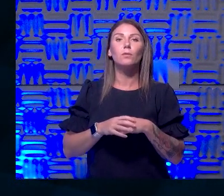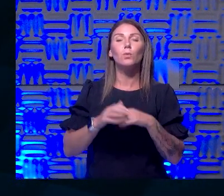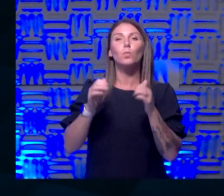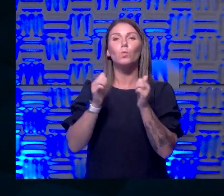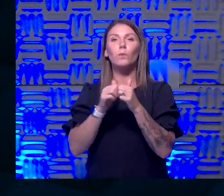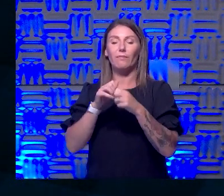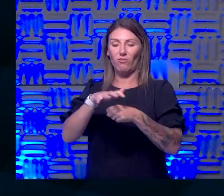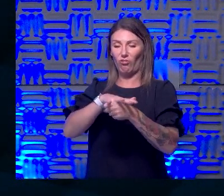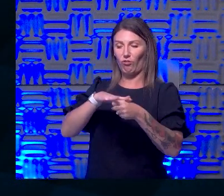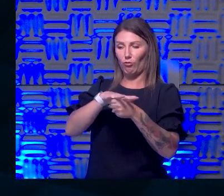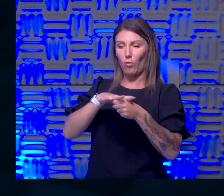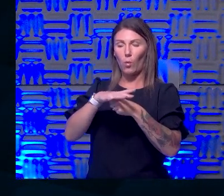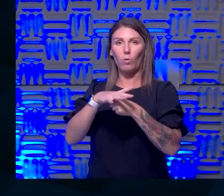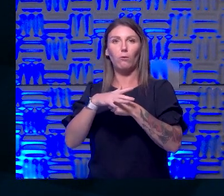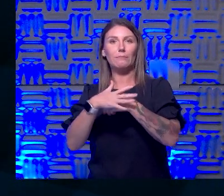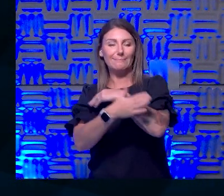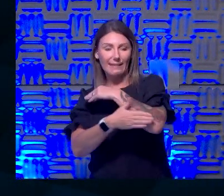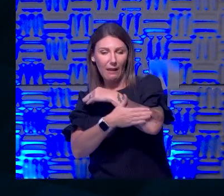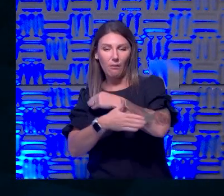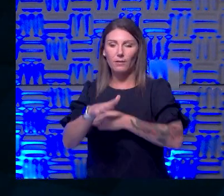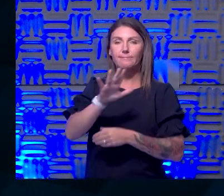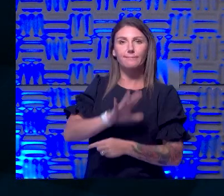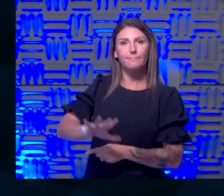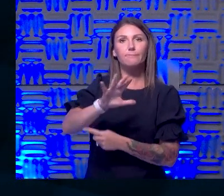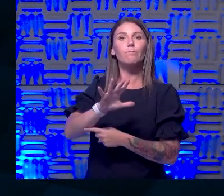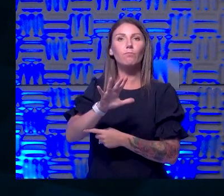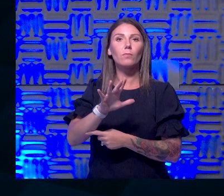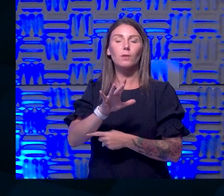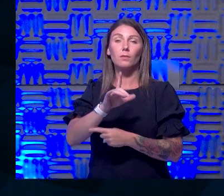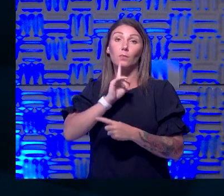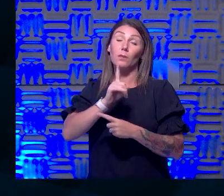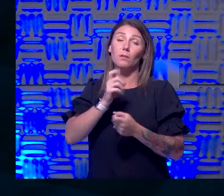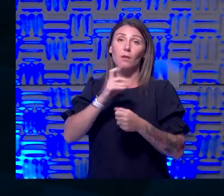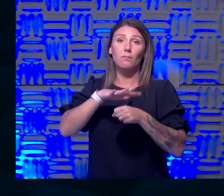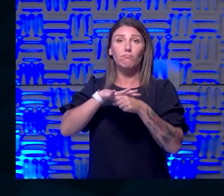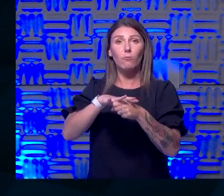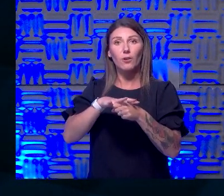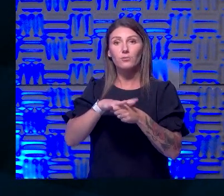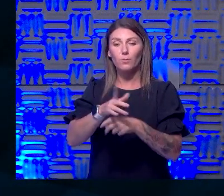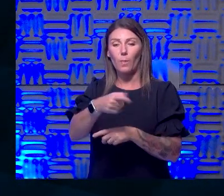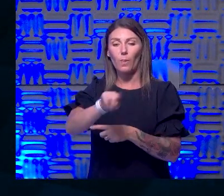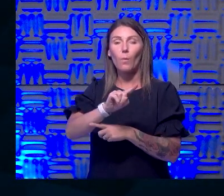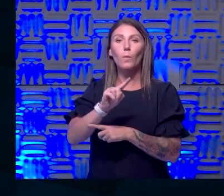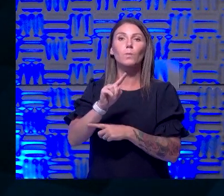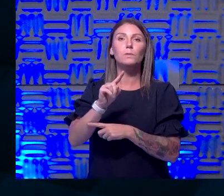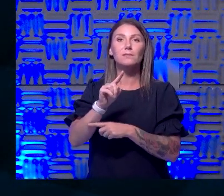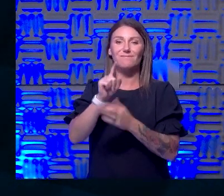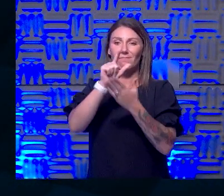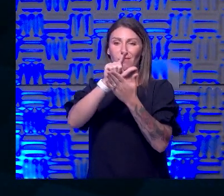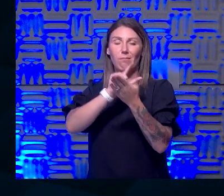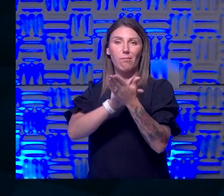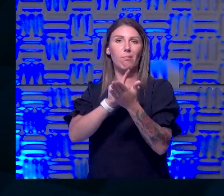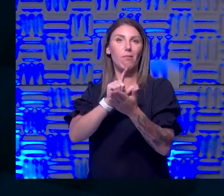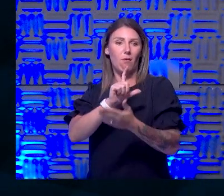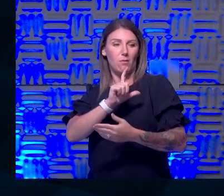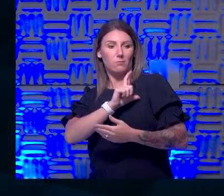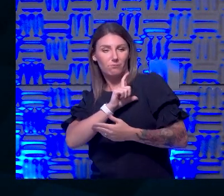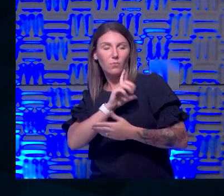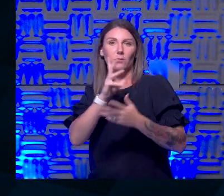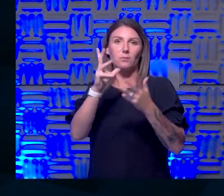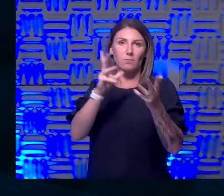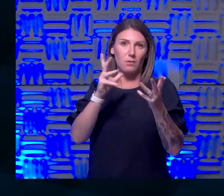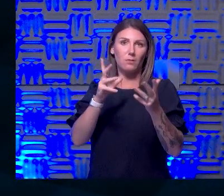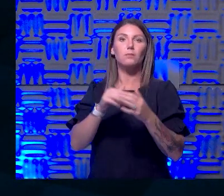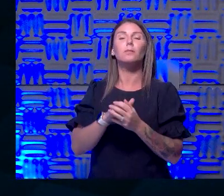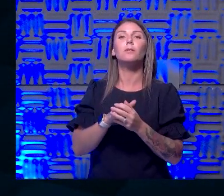municipalities and counties, which puts admittedly pressure on those law enforcement agencies to do that. And